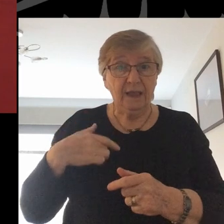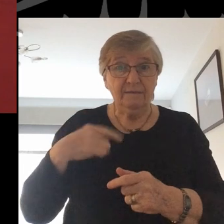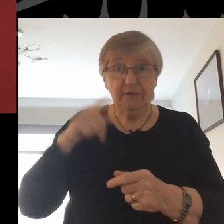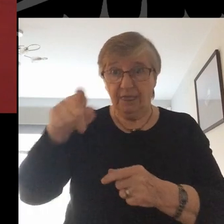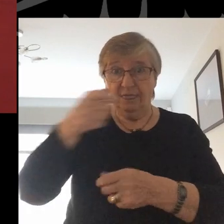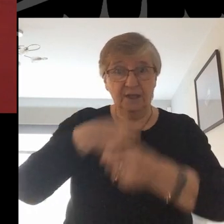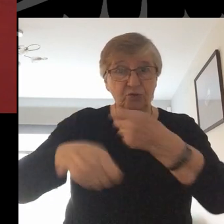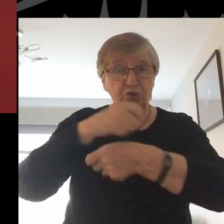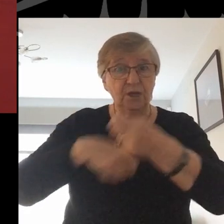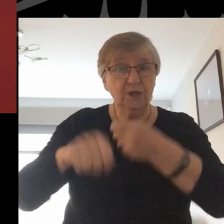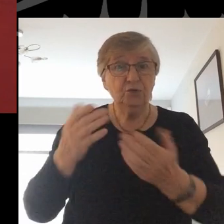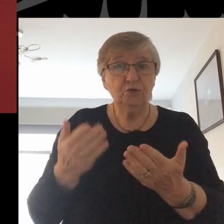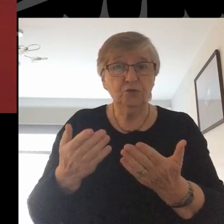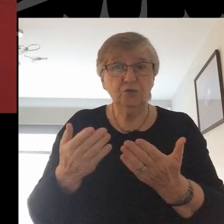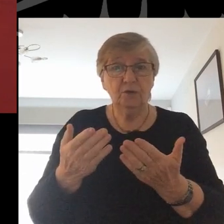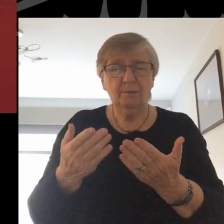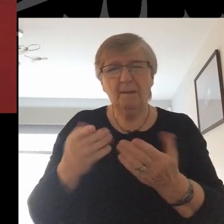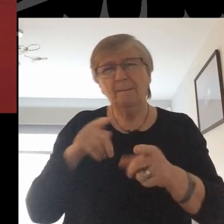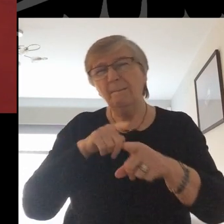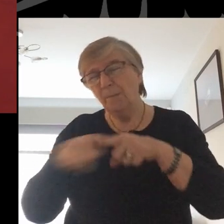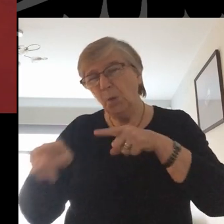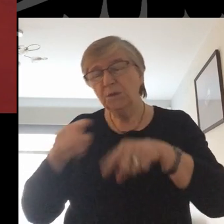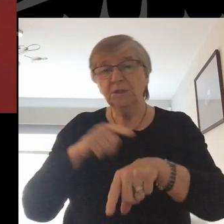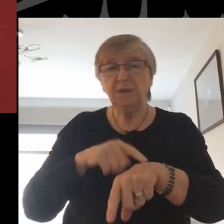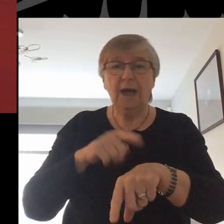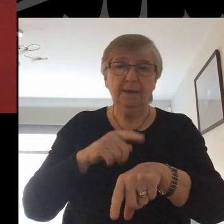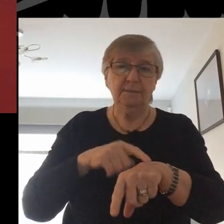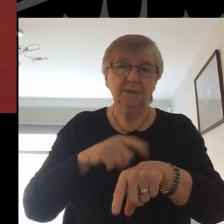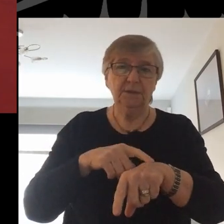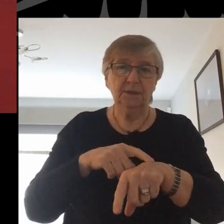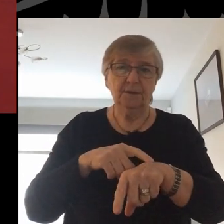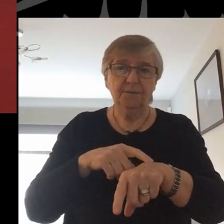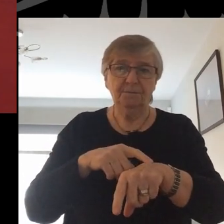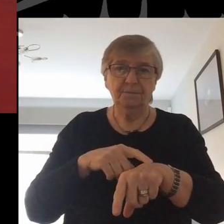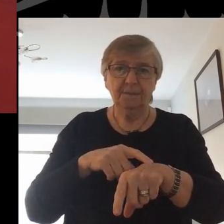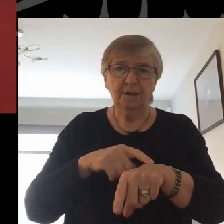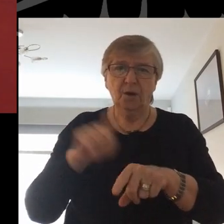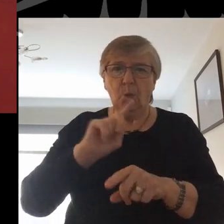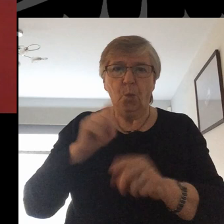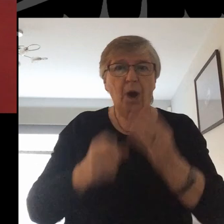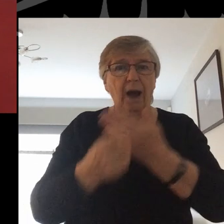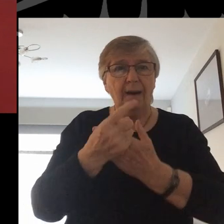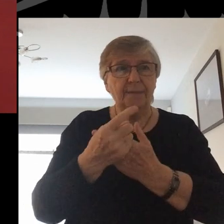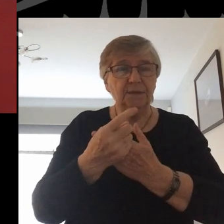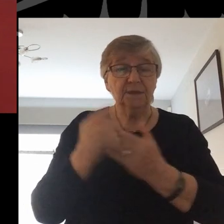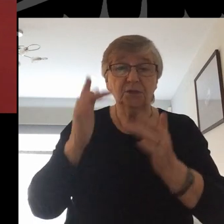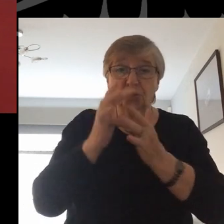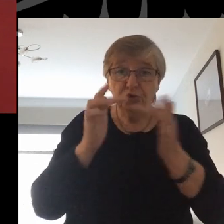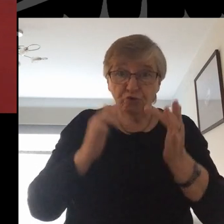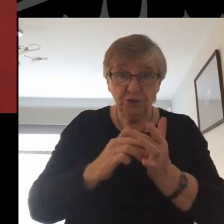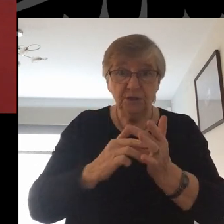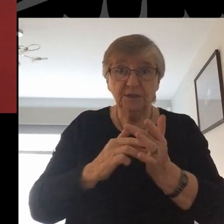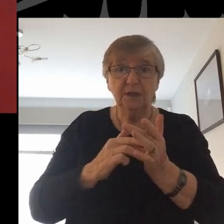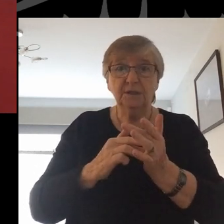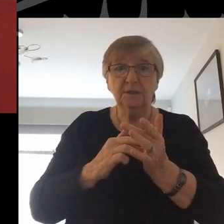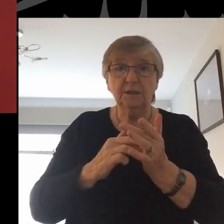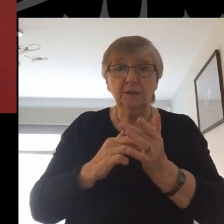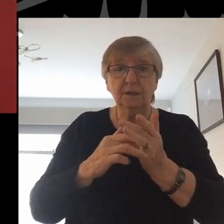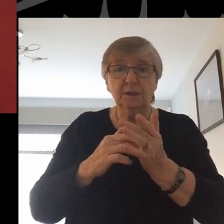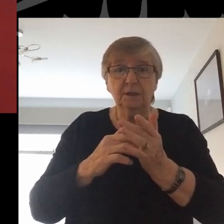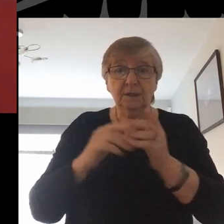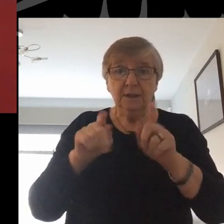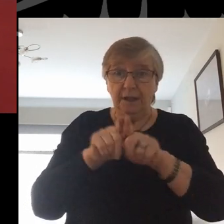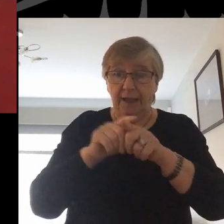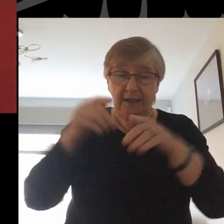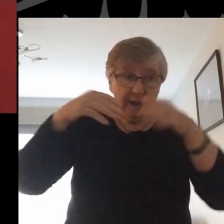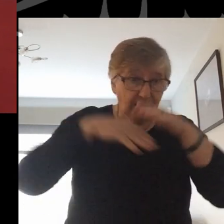changes. But on the whole, in the main, the pattern is that of Jesus who moved in,